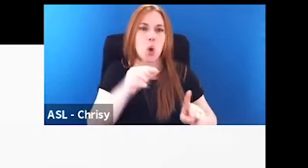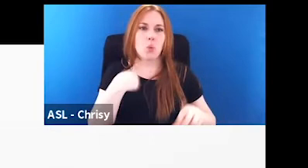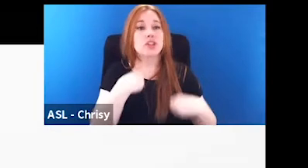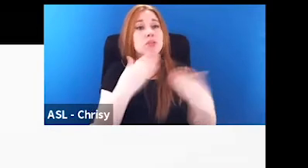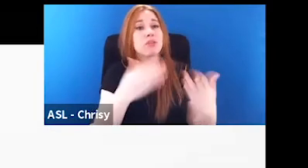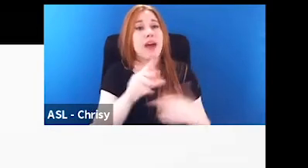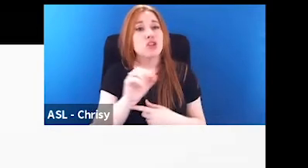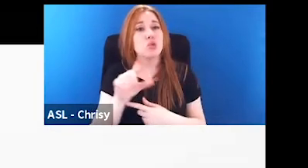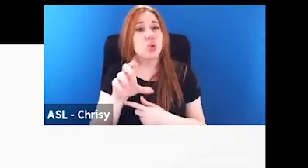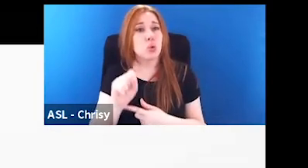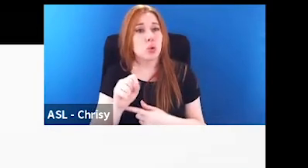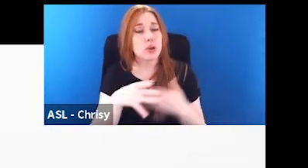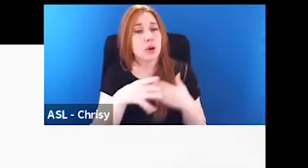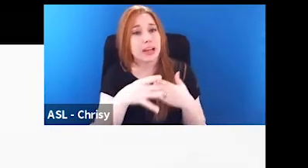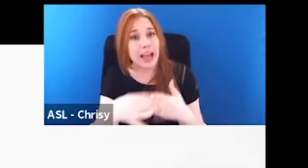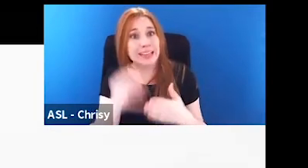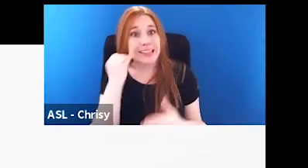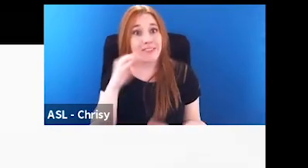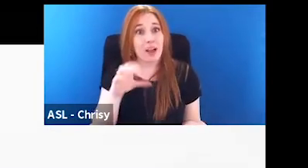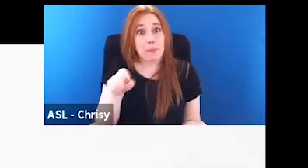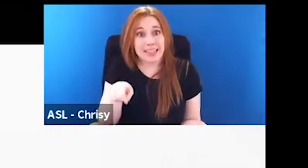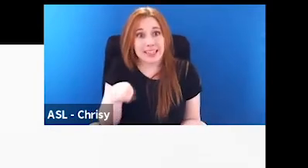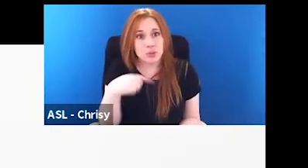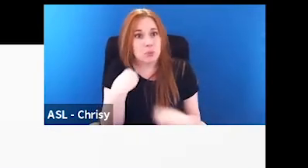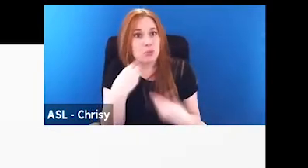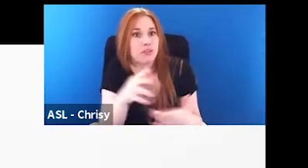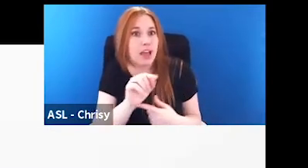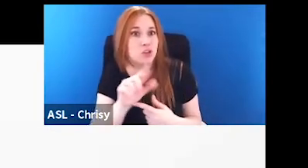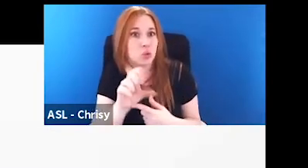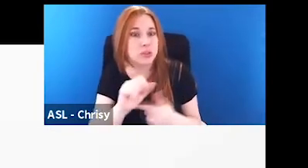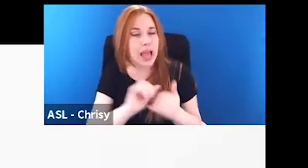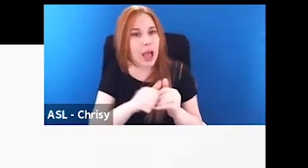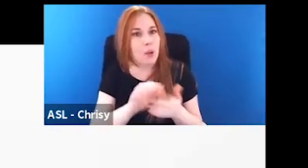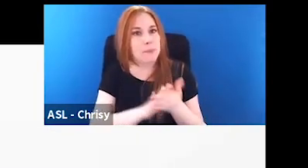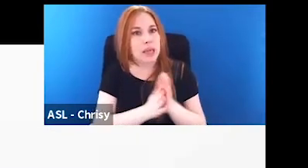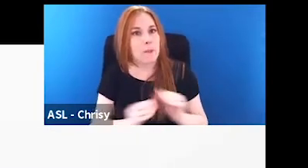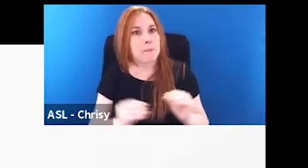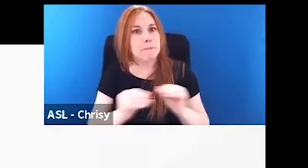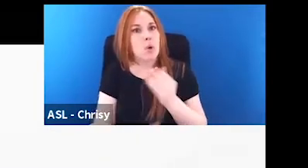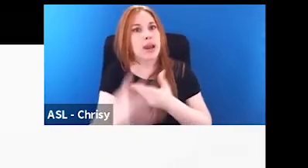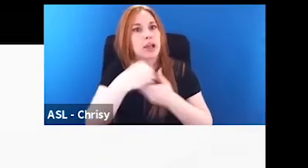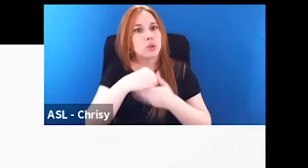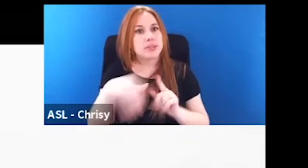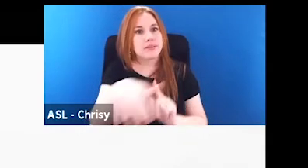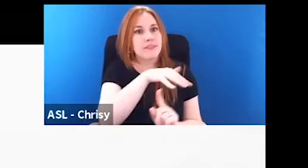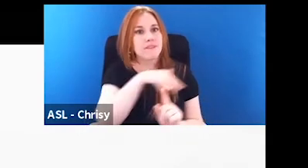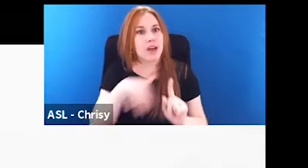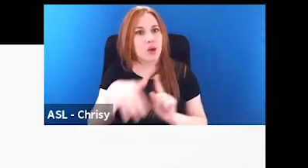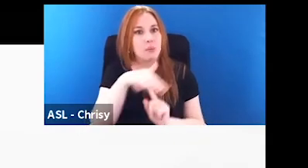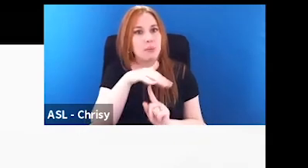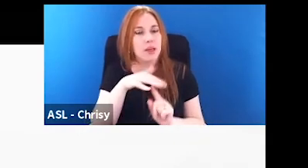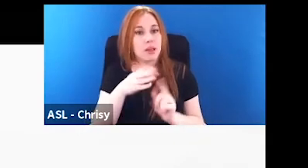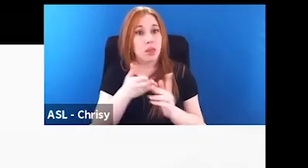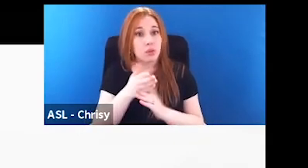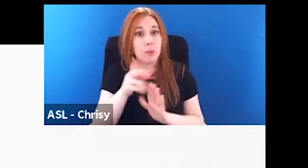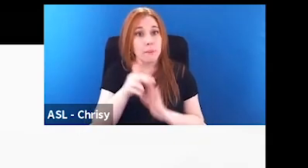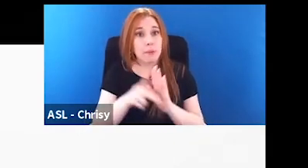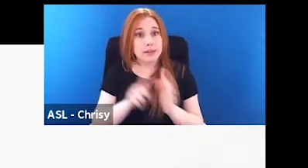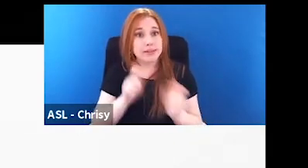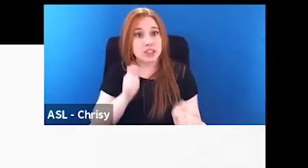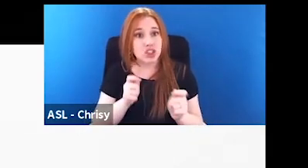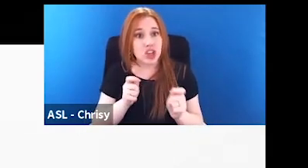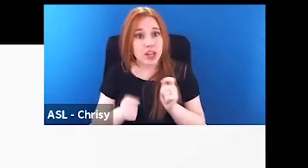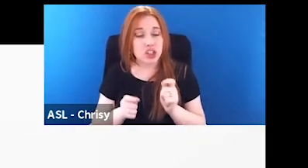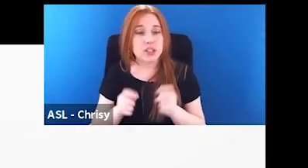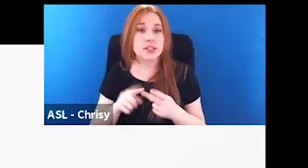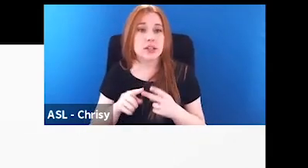guidance should companies need it on how do you create a more inclusive environment through policy changes, through